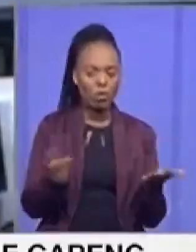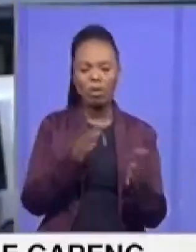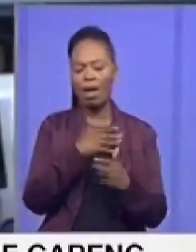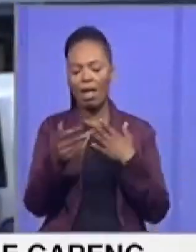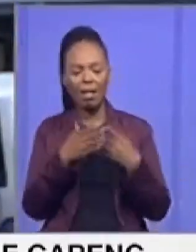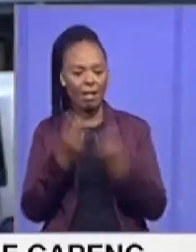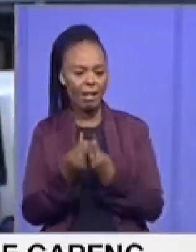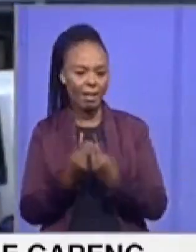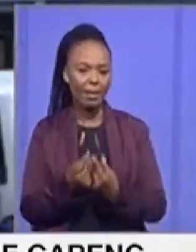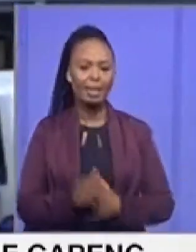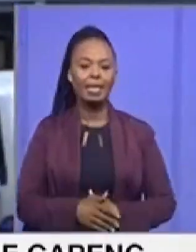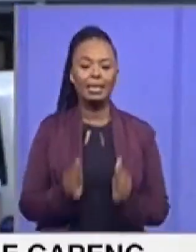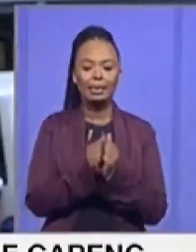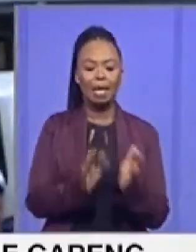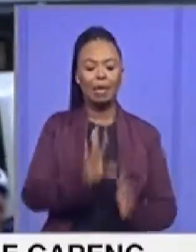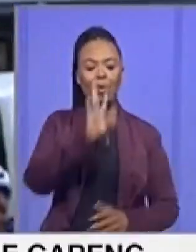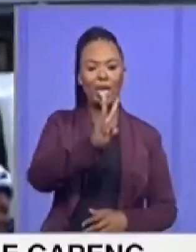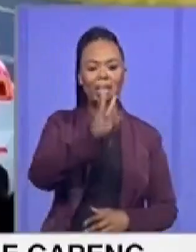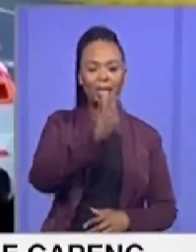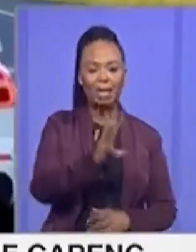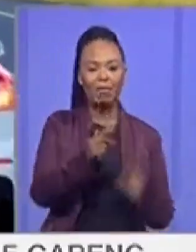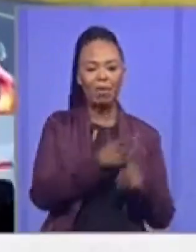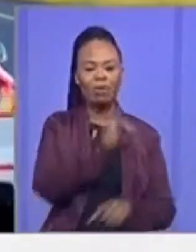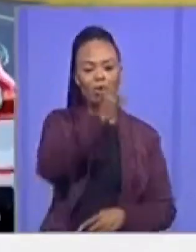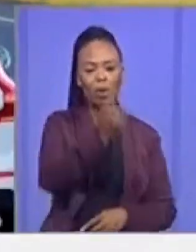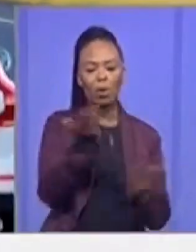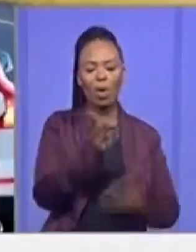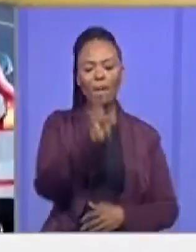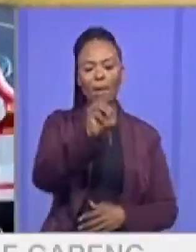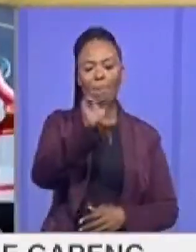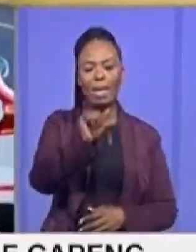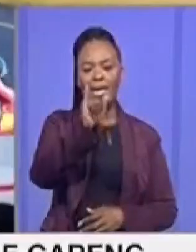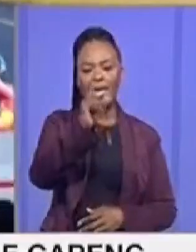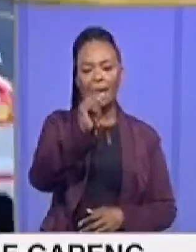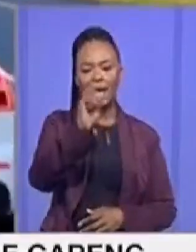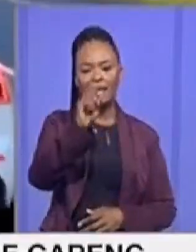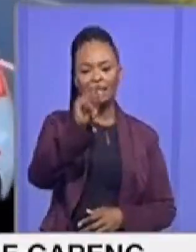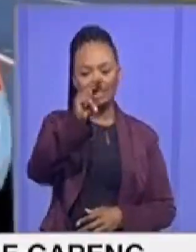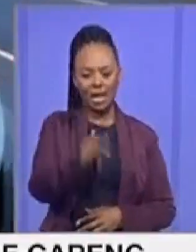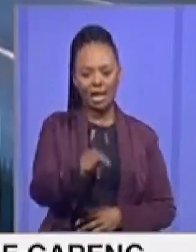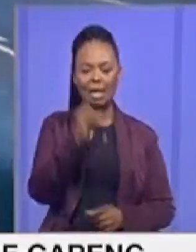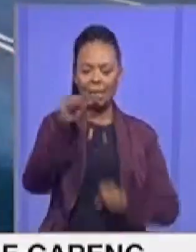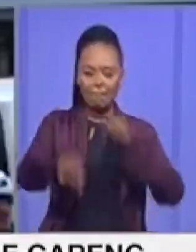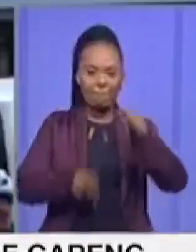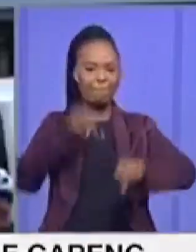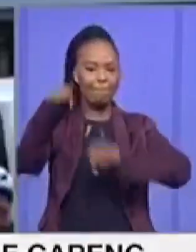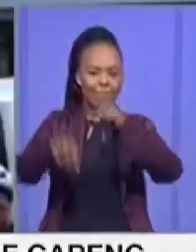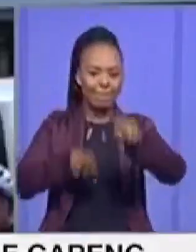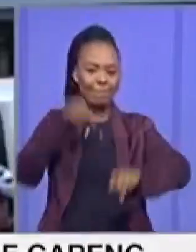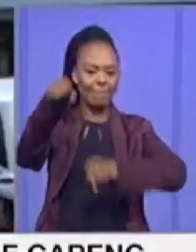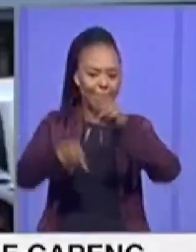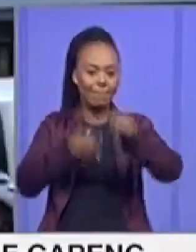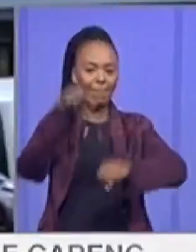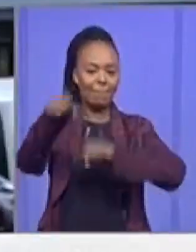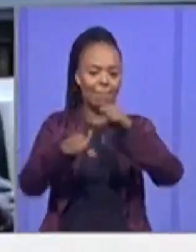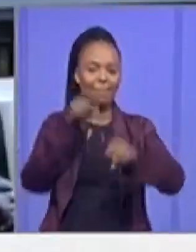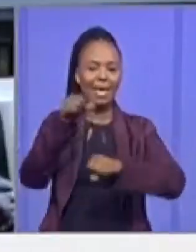on Wednesday from Johannesburg in Mayerton, and then from Mayerton we came all the way to Kimberley. We took